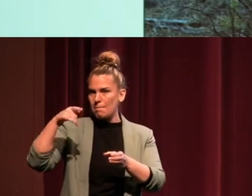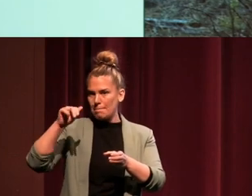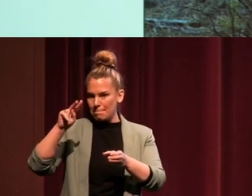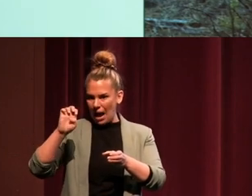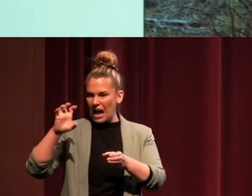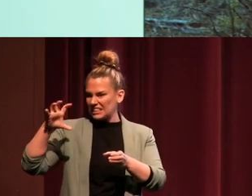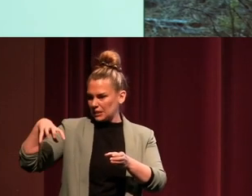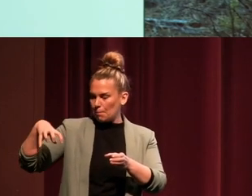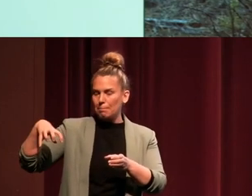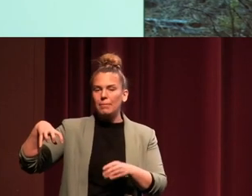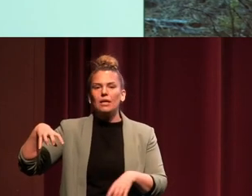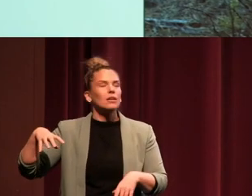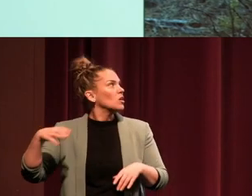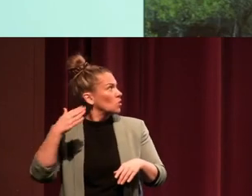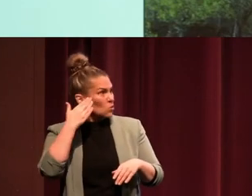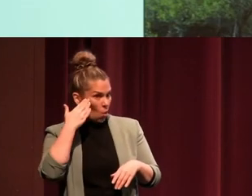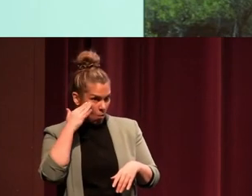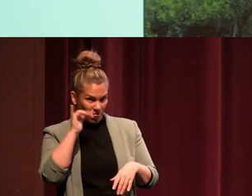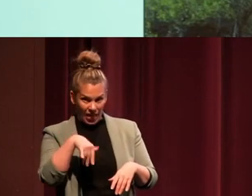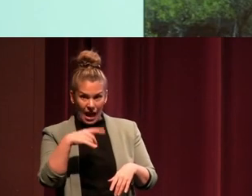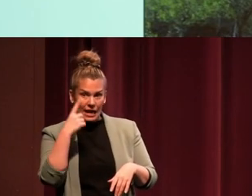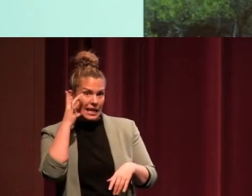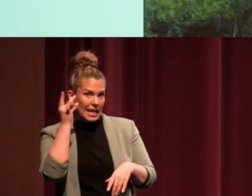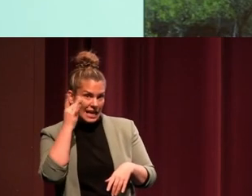Note that cat-faced feature.